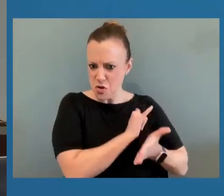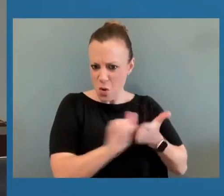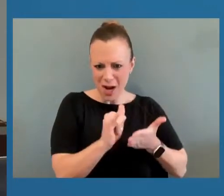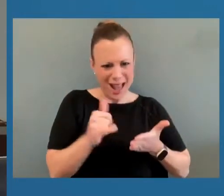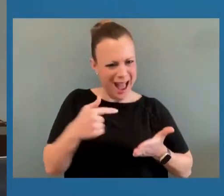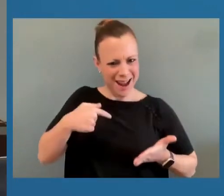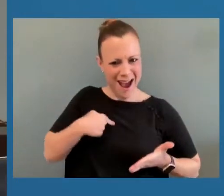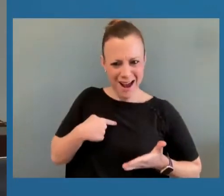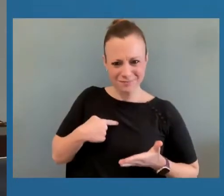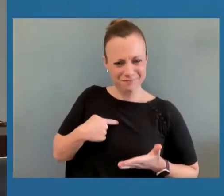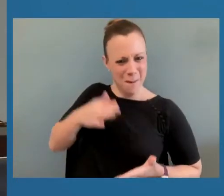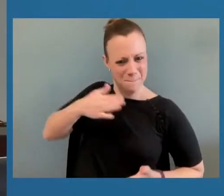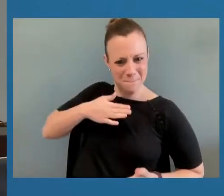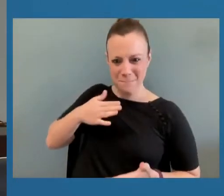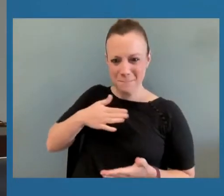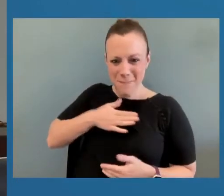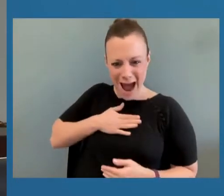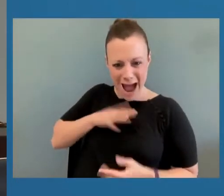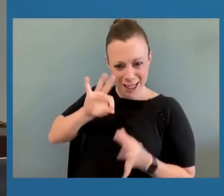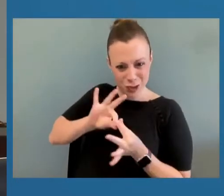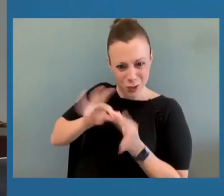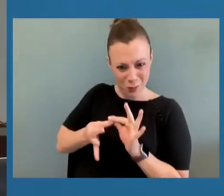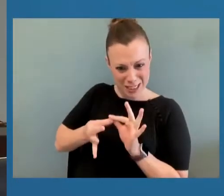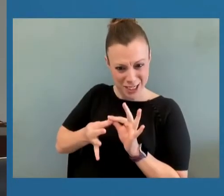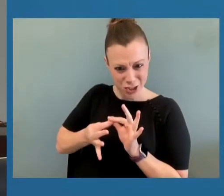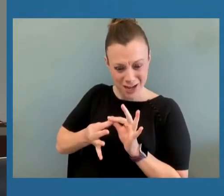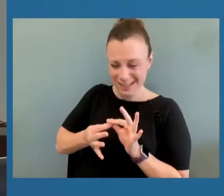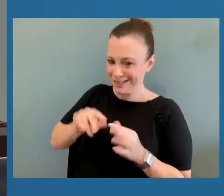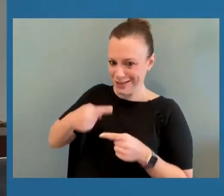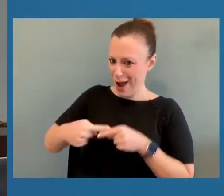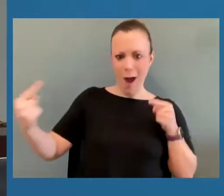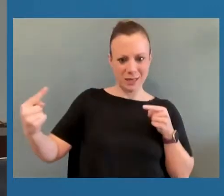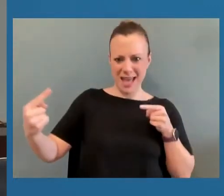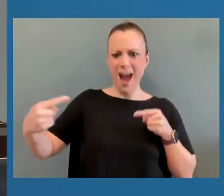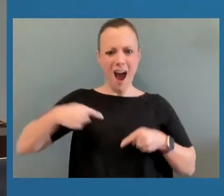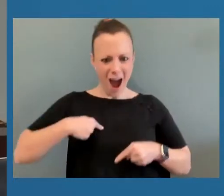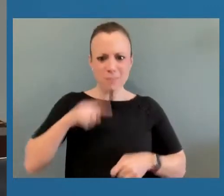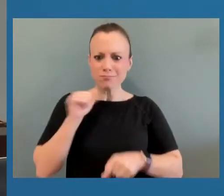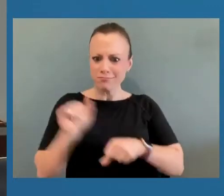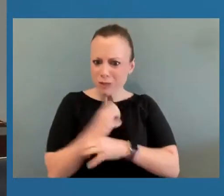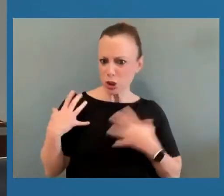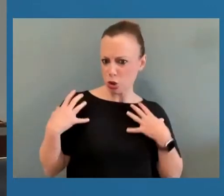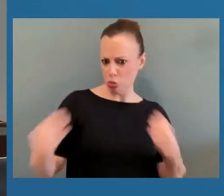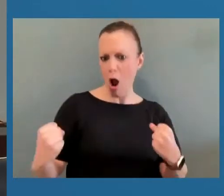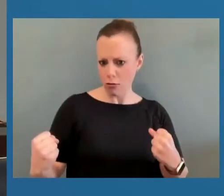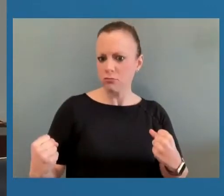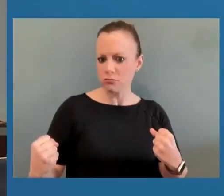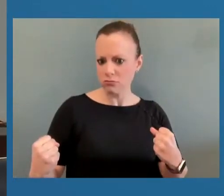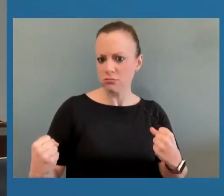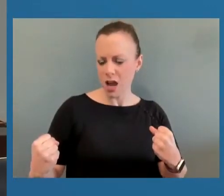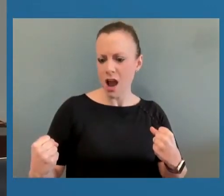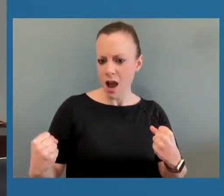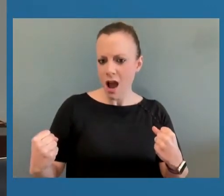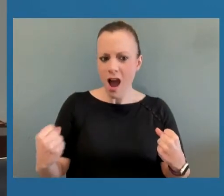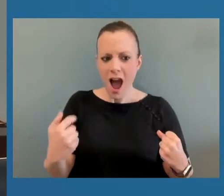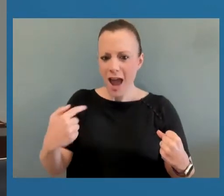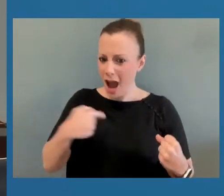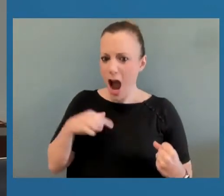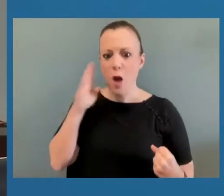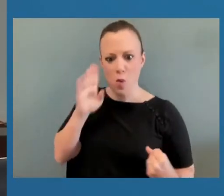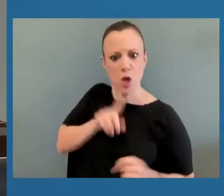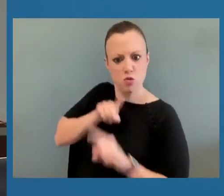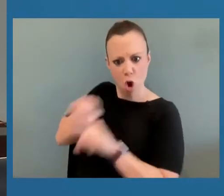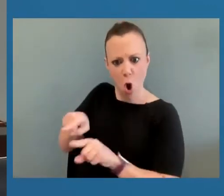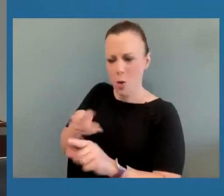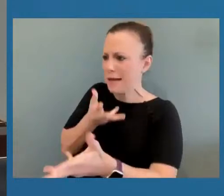of your interpretation, it was a show of strength. I will come down there and speak about important issues that we